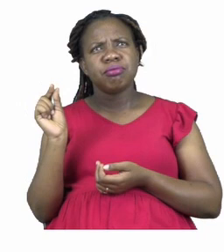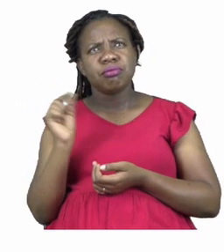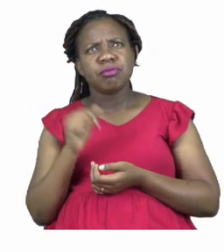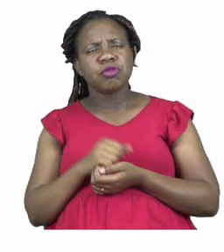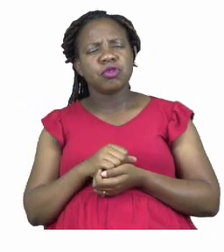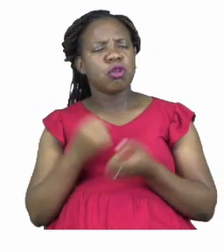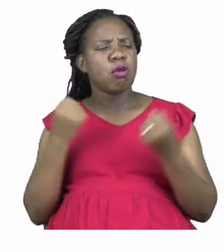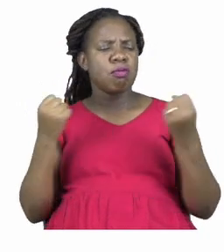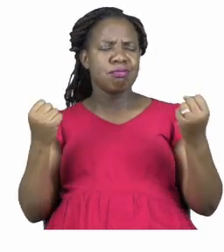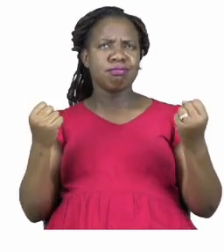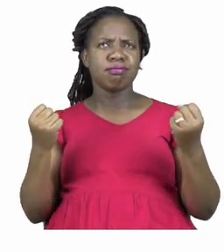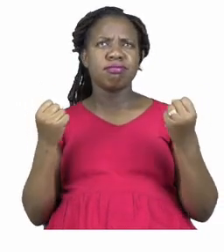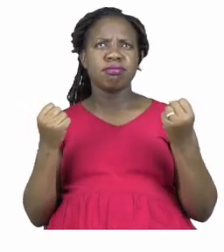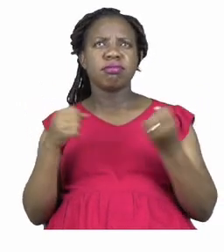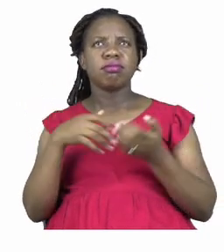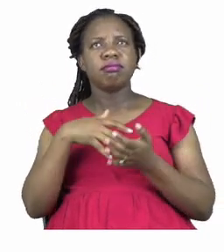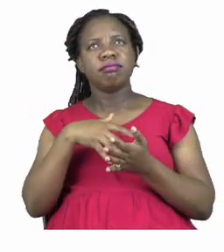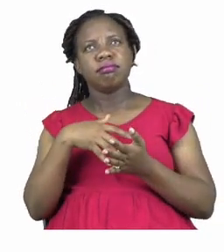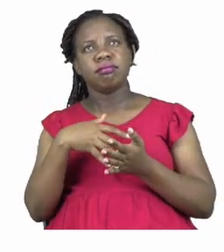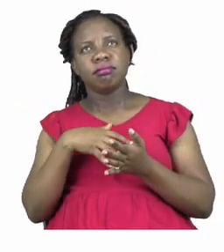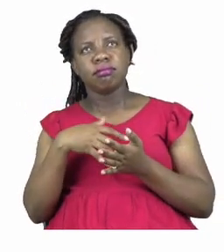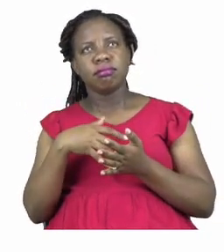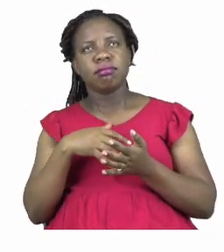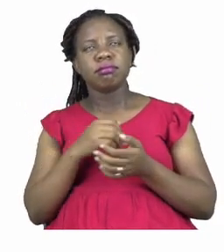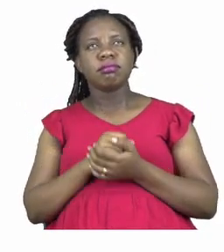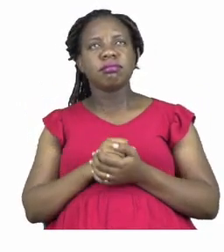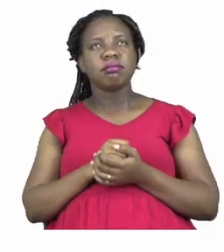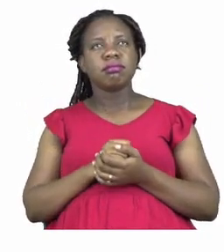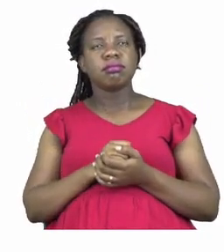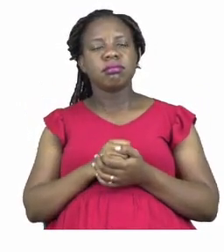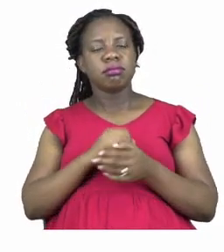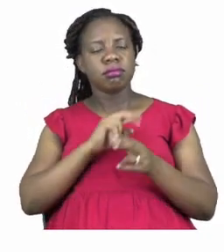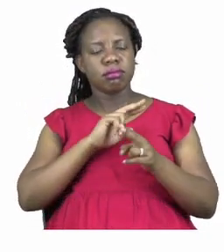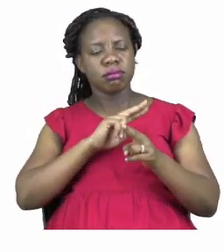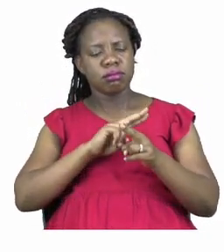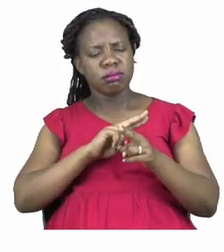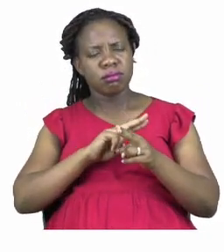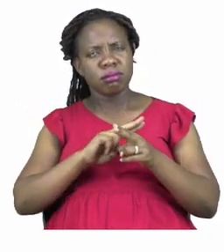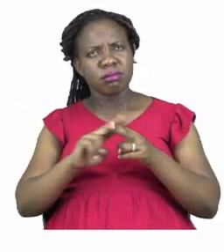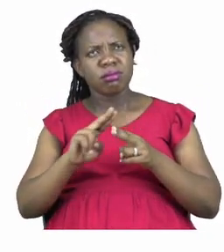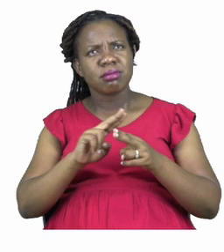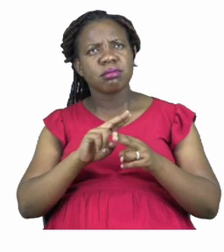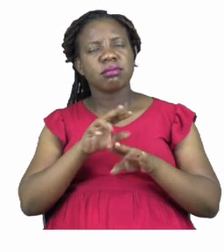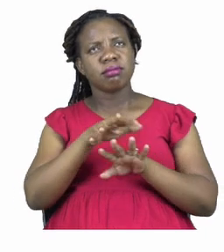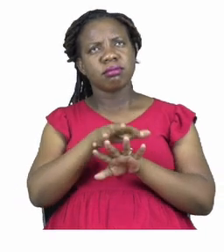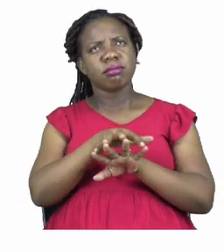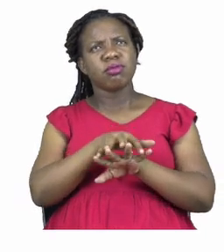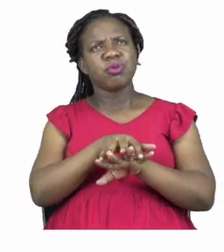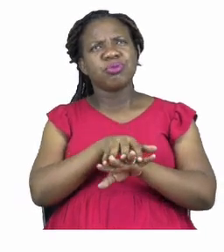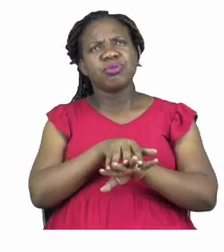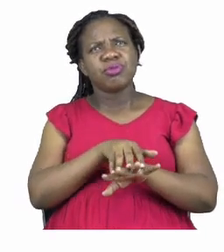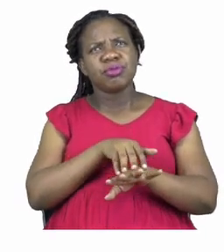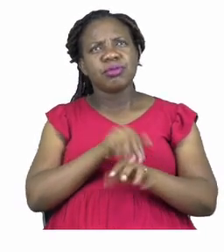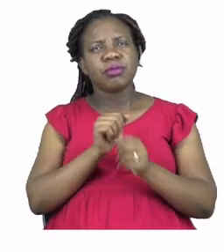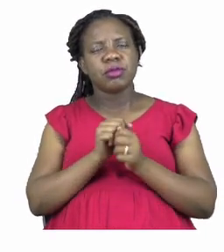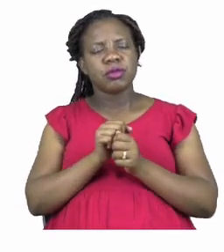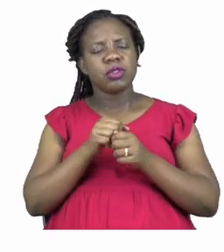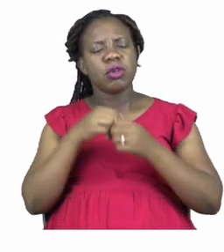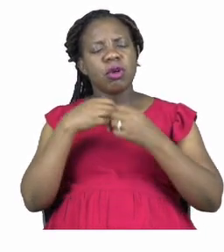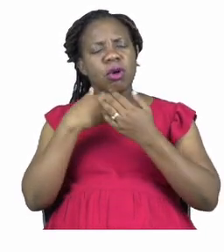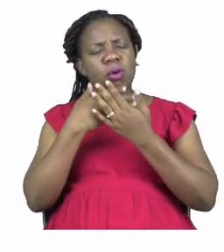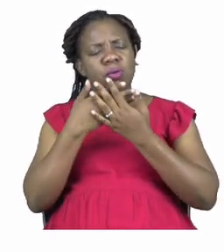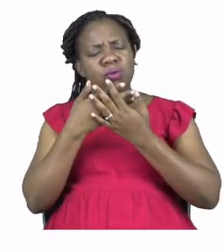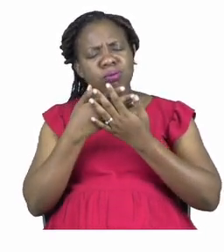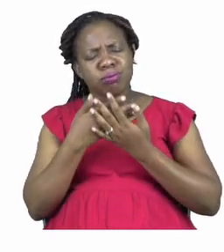weaker, we have faster or slower, heavier or